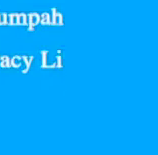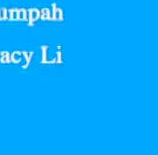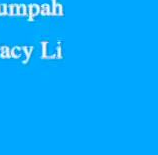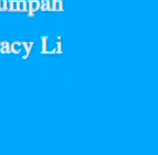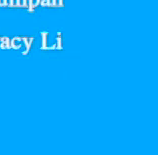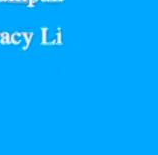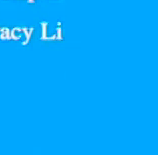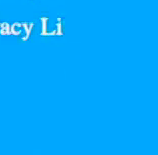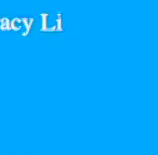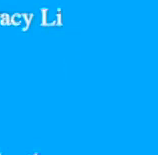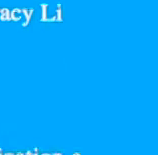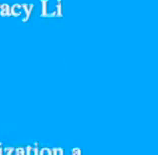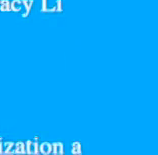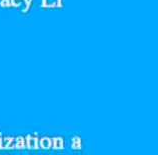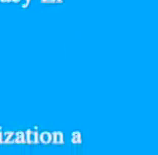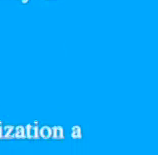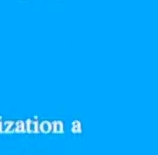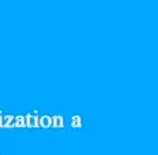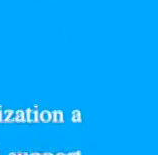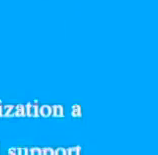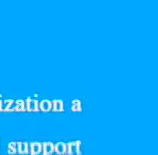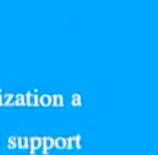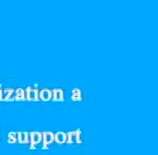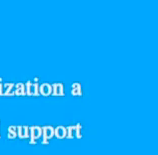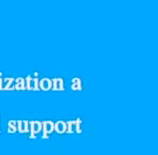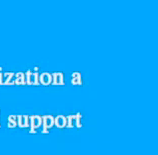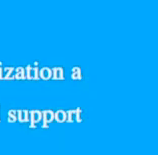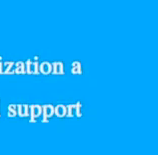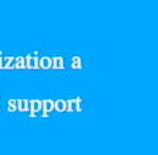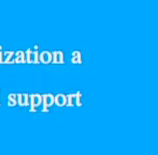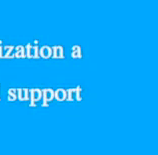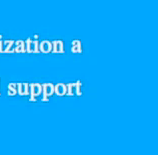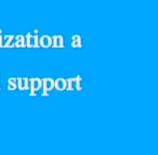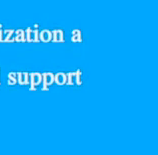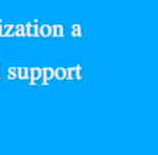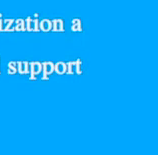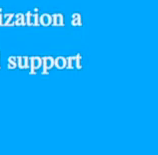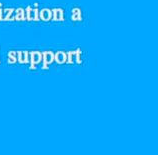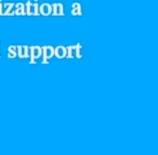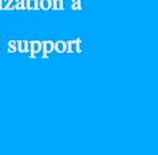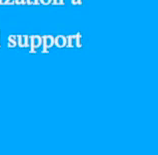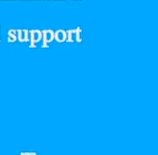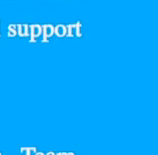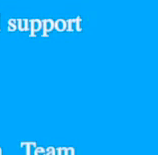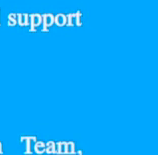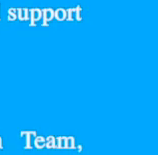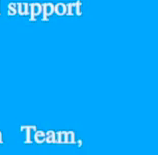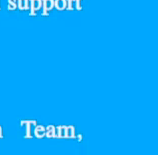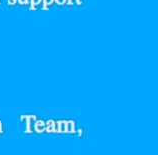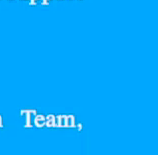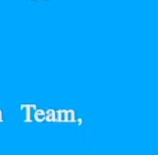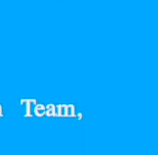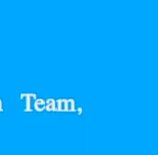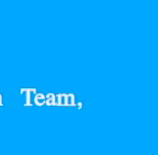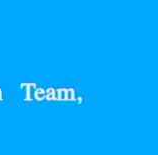Oh, for every child. Hear the children of the world have